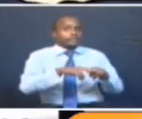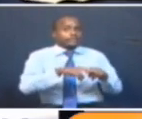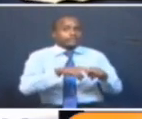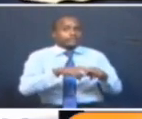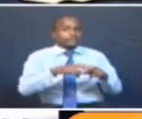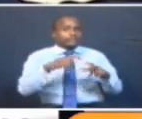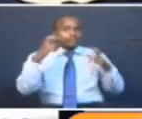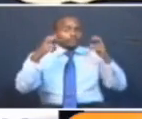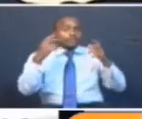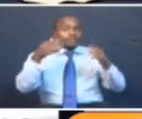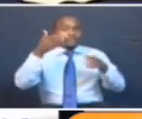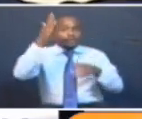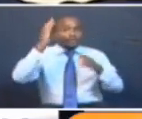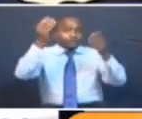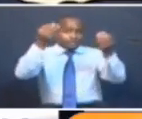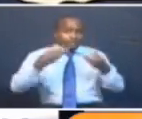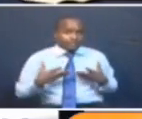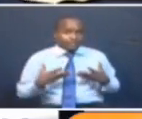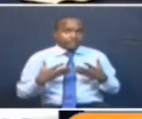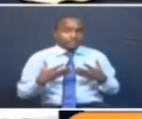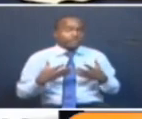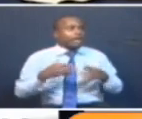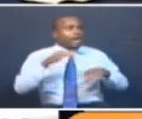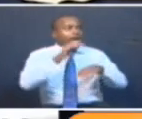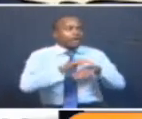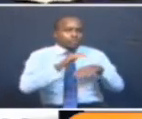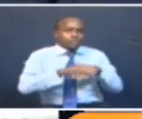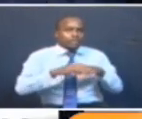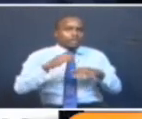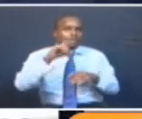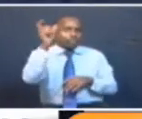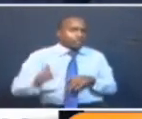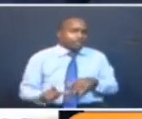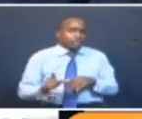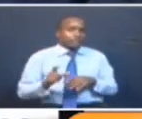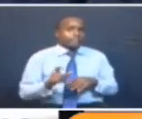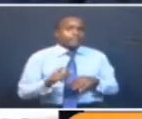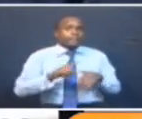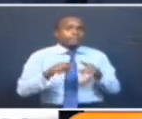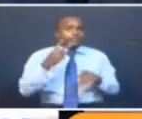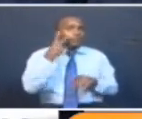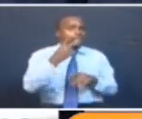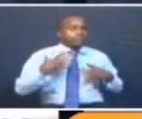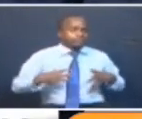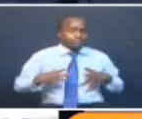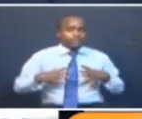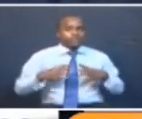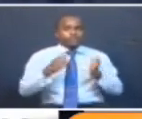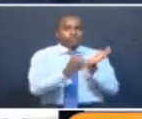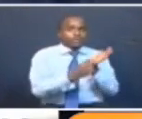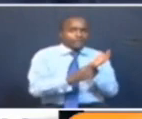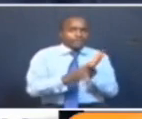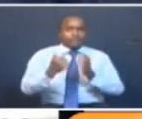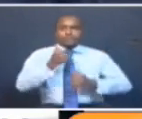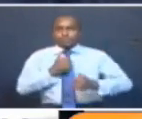God has given us a beautiful coast. But look at the people in Uganda, Rwanda, Eastern